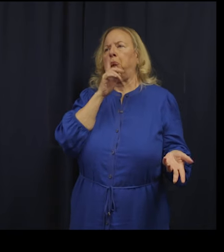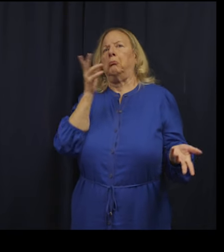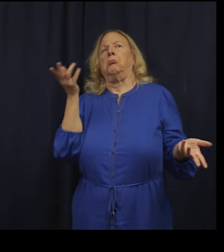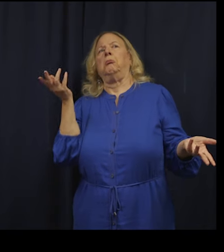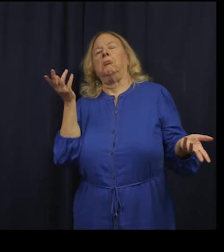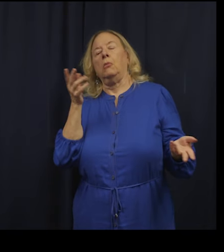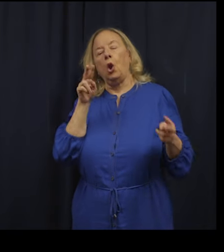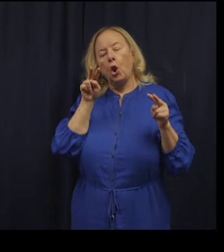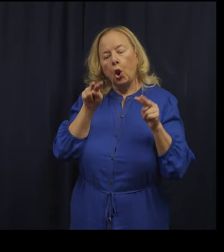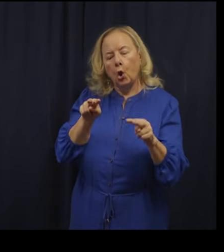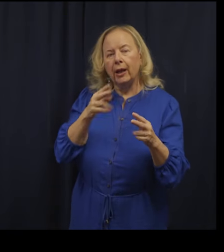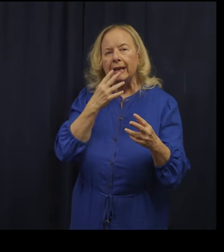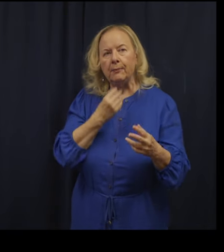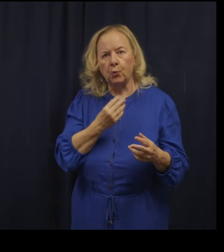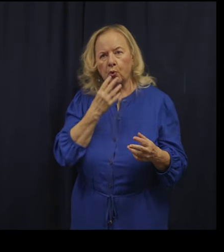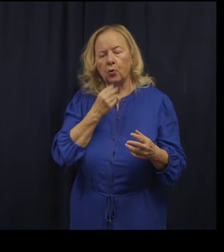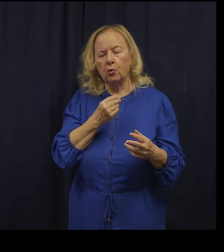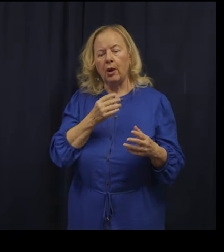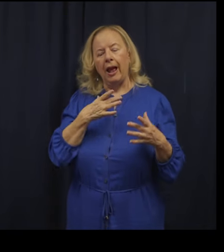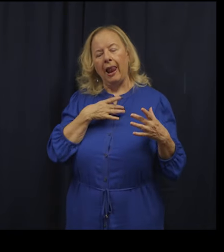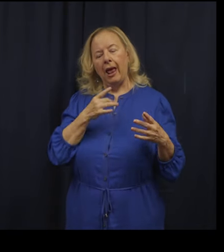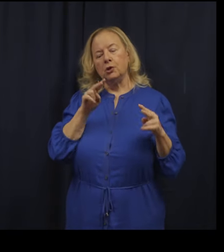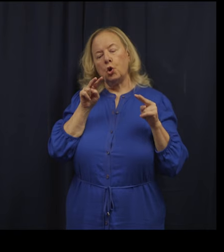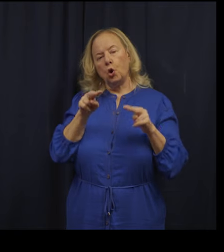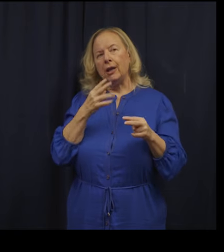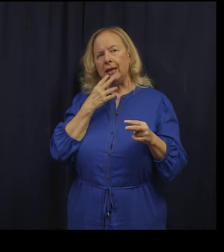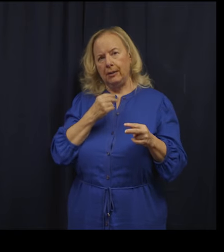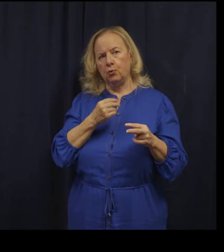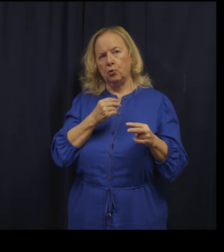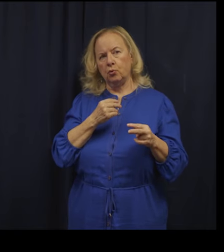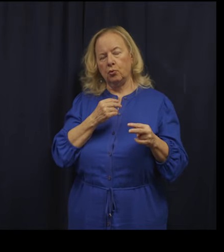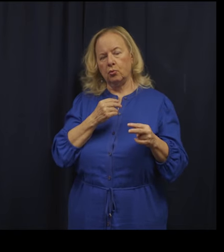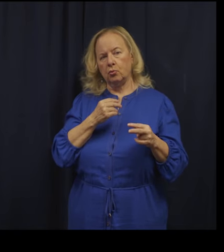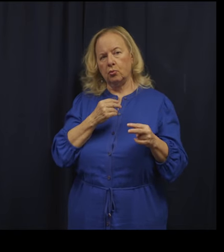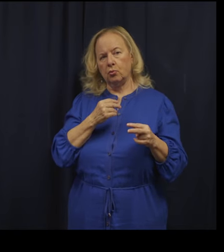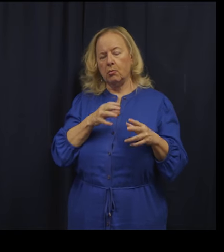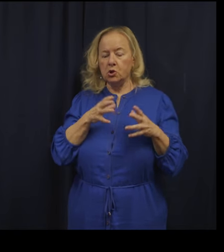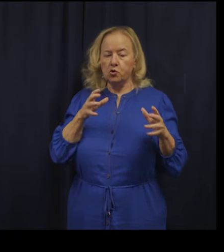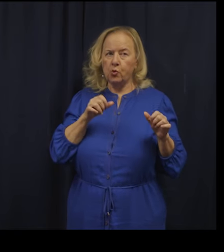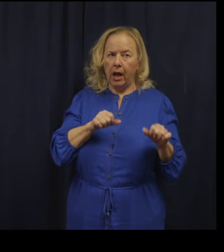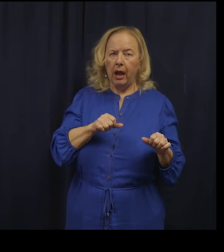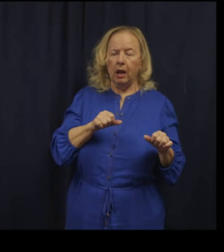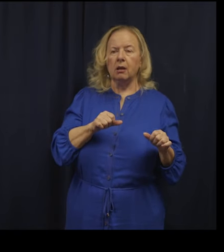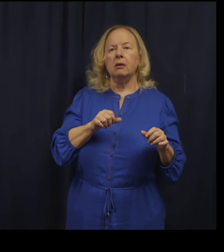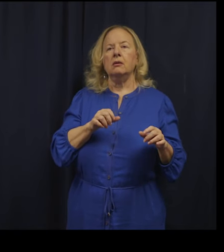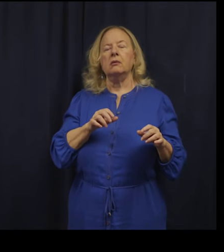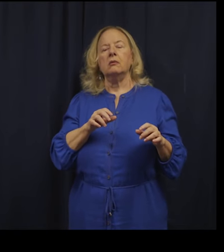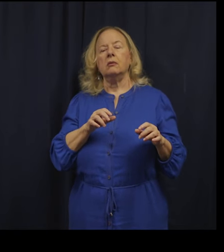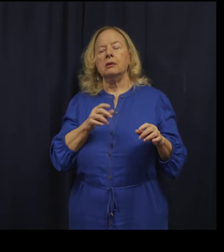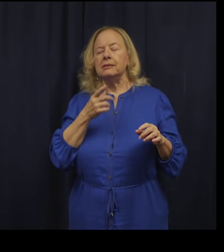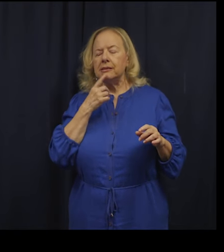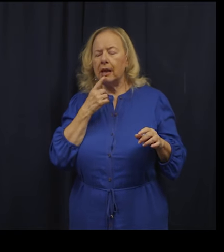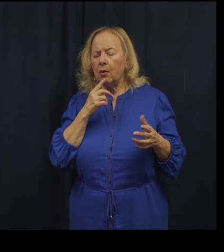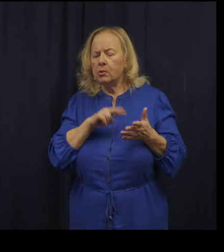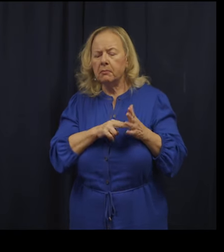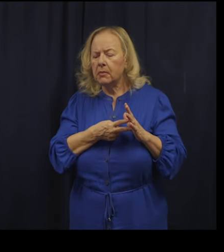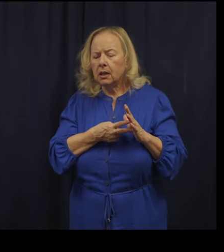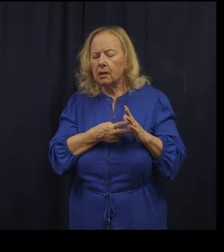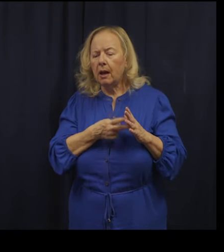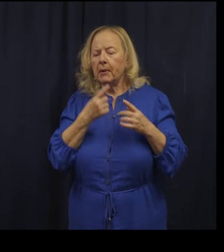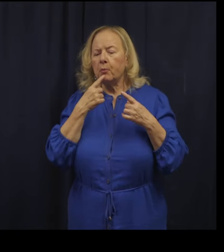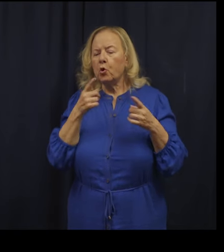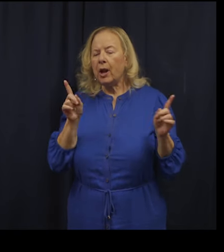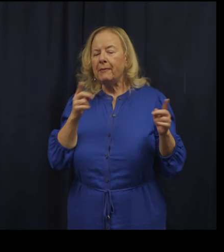have to look at the Hebrew again. I'd like to look at the Hebrew. I don't know if one of you can. Does he say, I'm going to proclaim